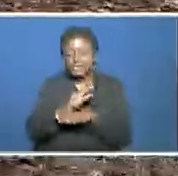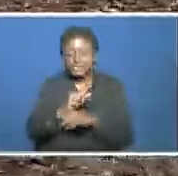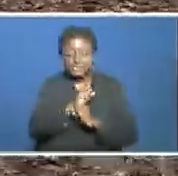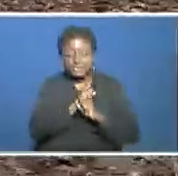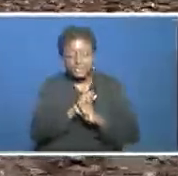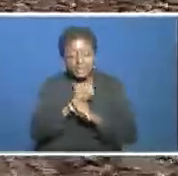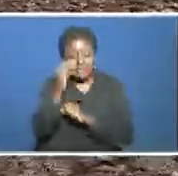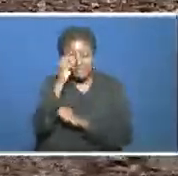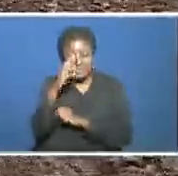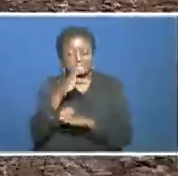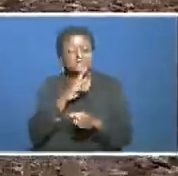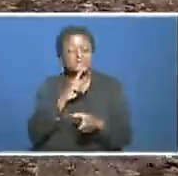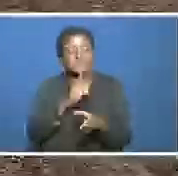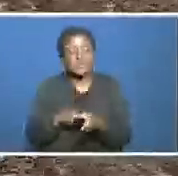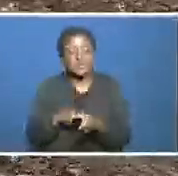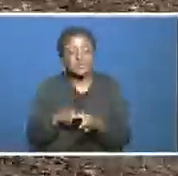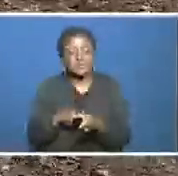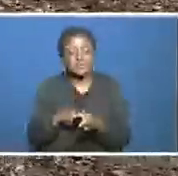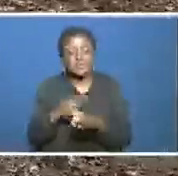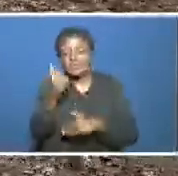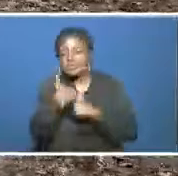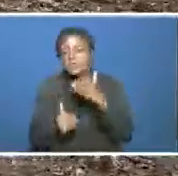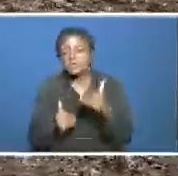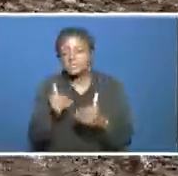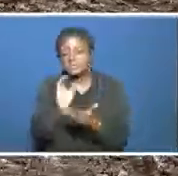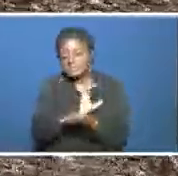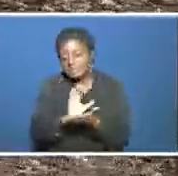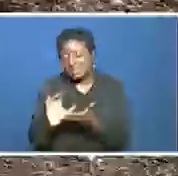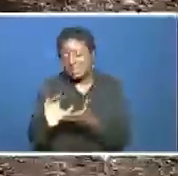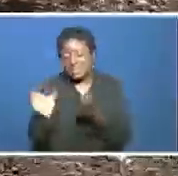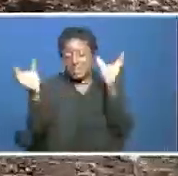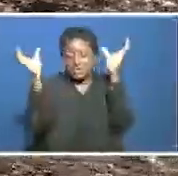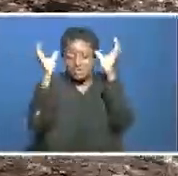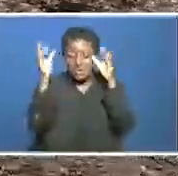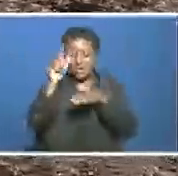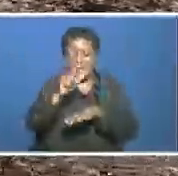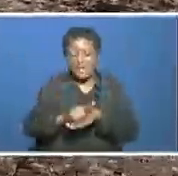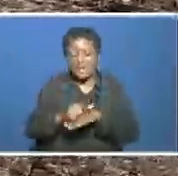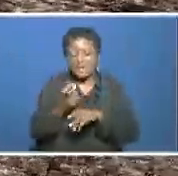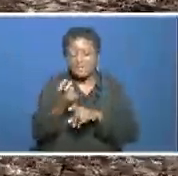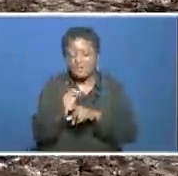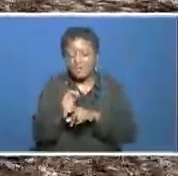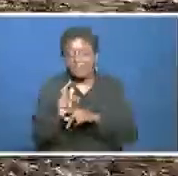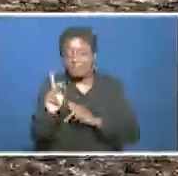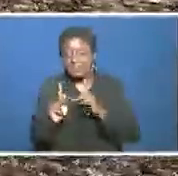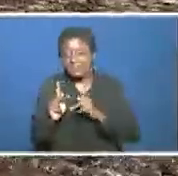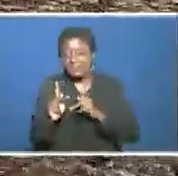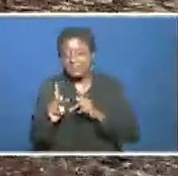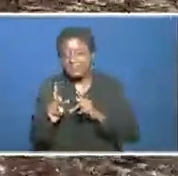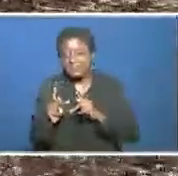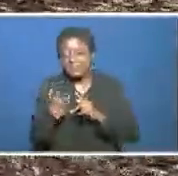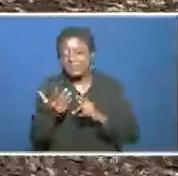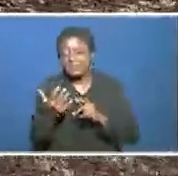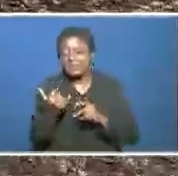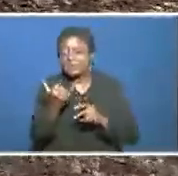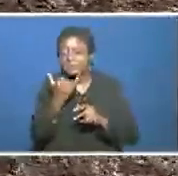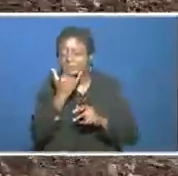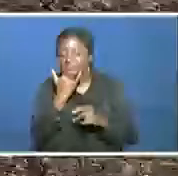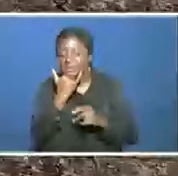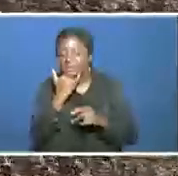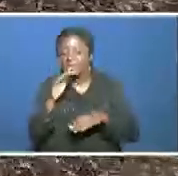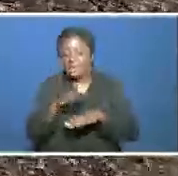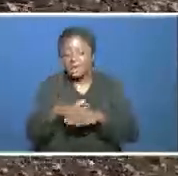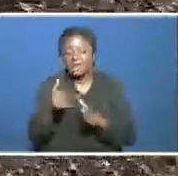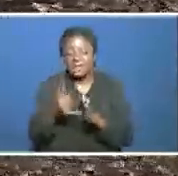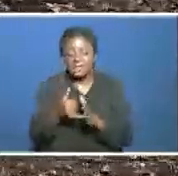Minister confirming this week that the process to clear Crown land from trespassers started at Bonefish Pond, where he says